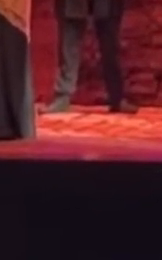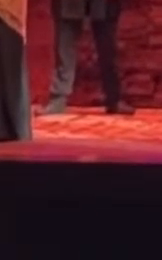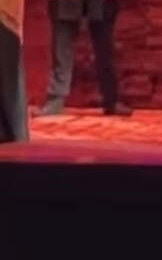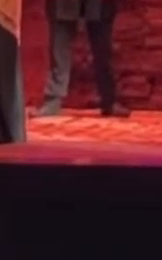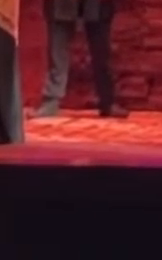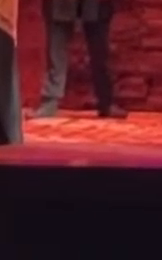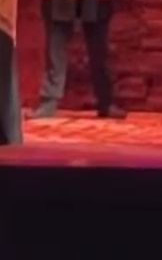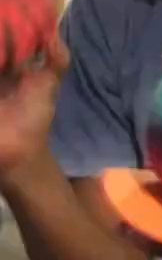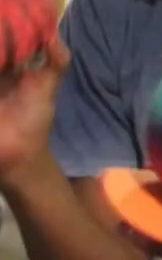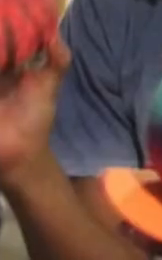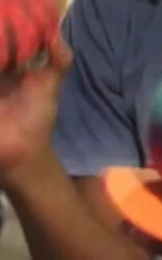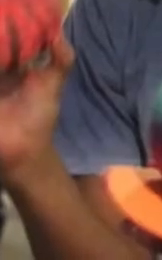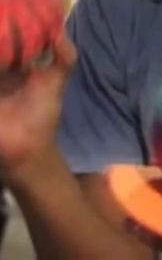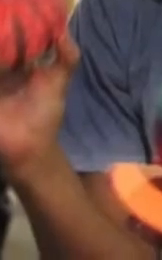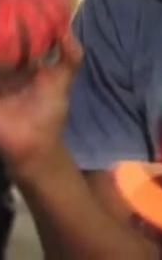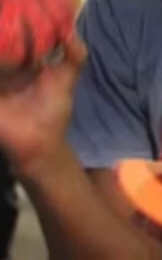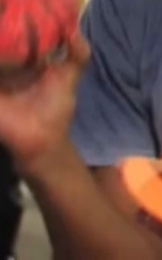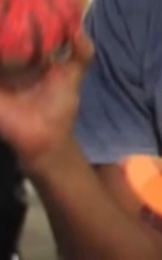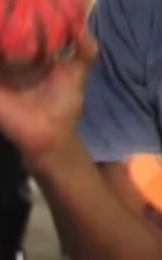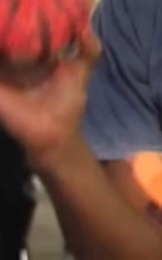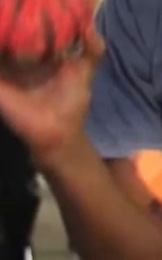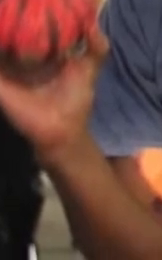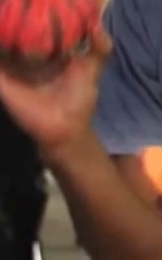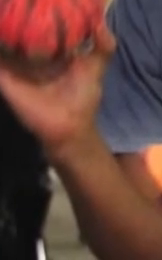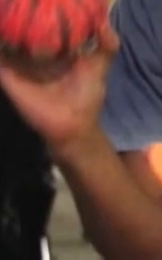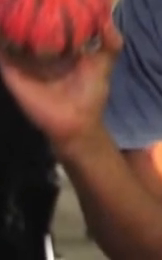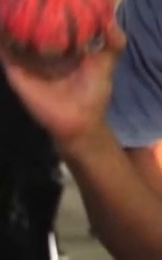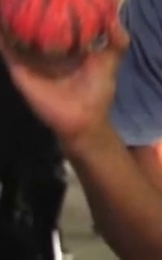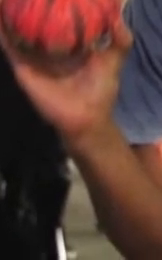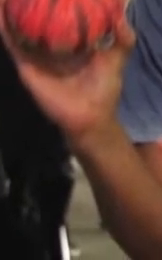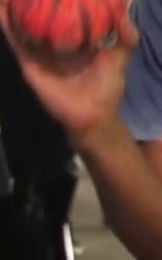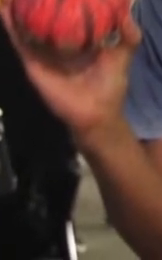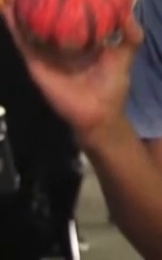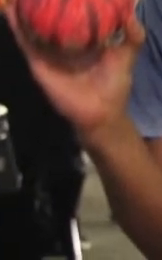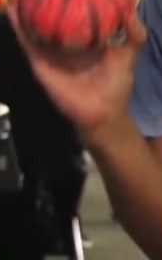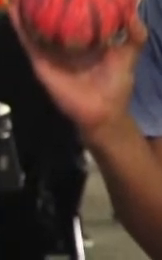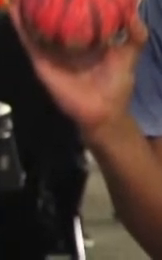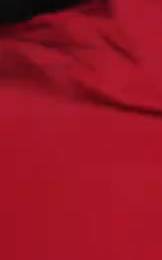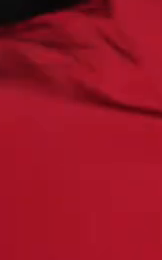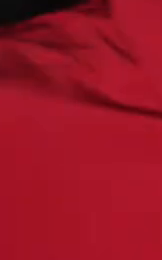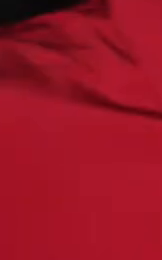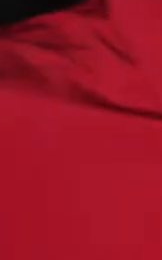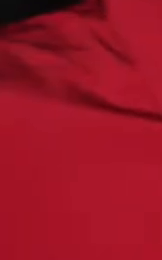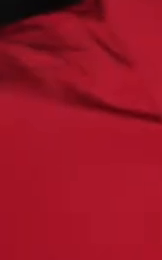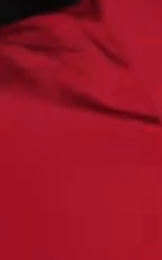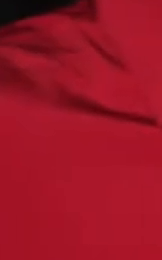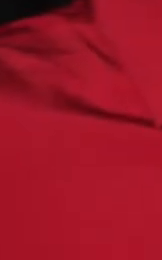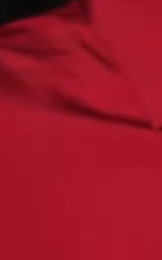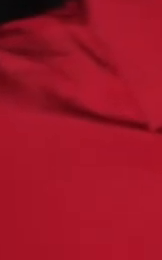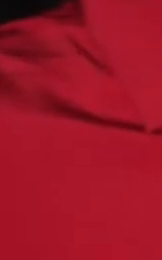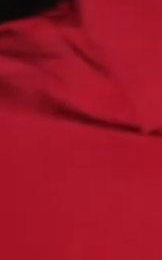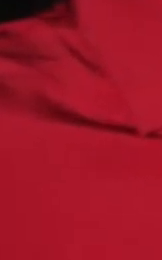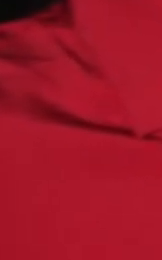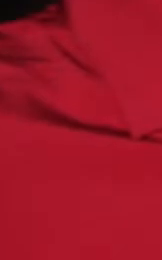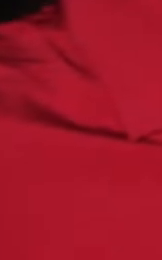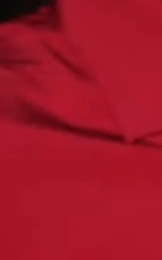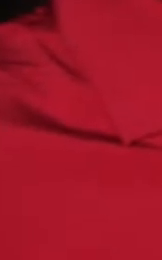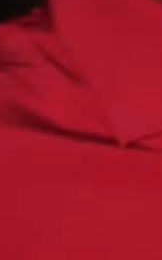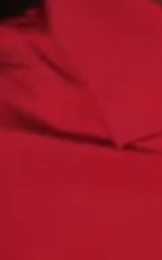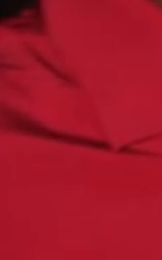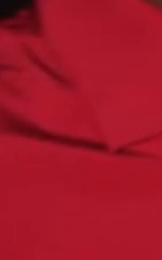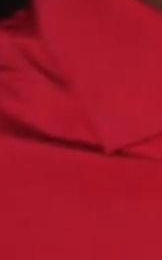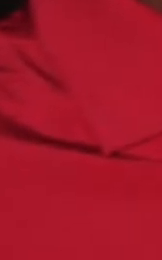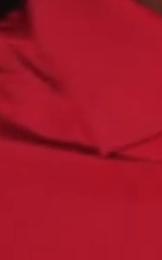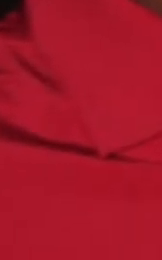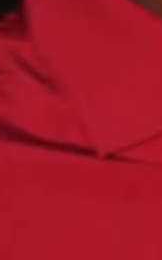the historic Alamo Stadium. It's a nice evening for a great graduation. We appreciate those of you who have arrived early.